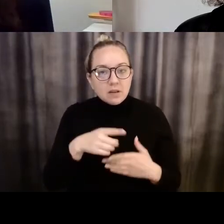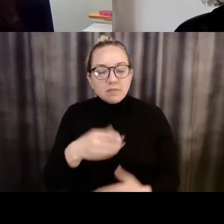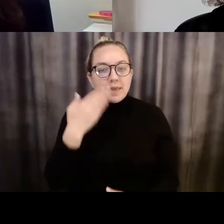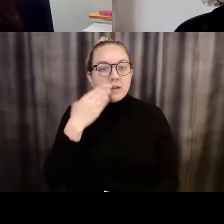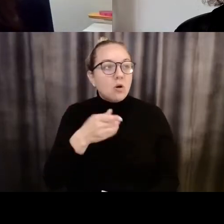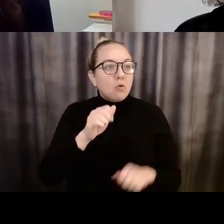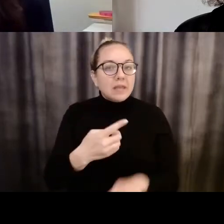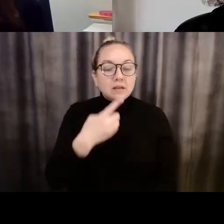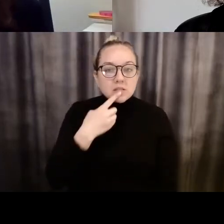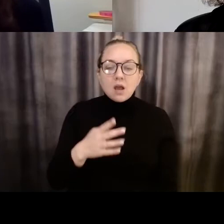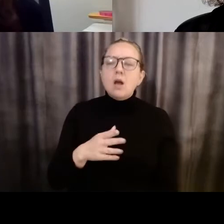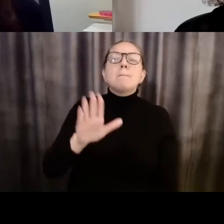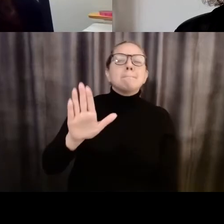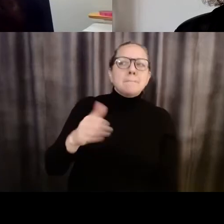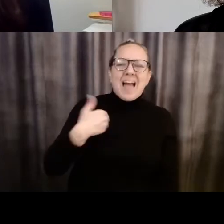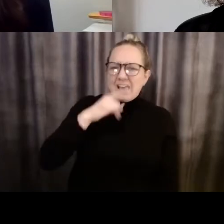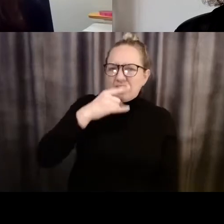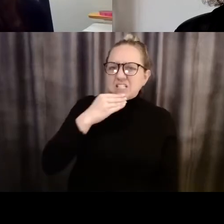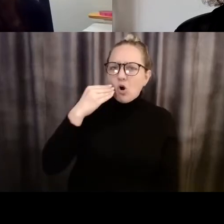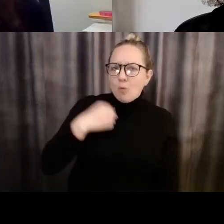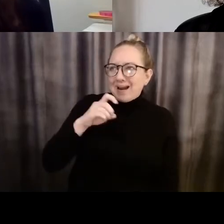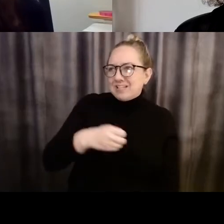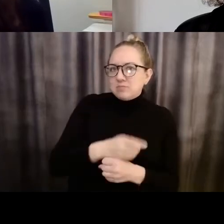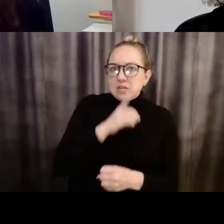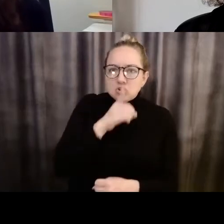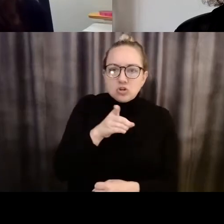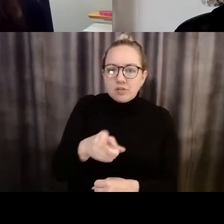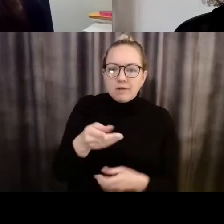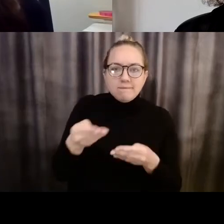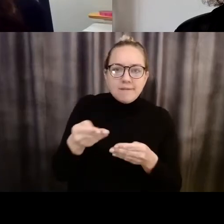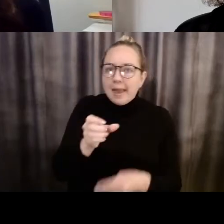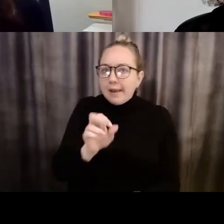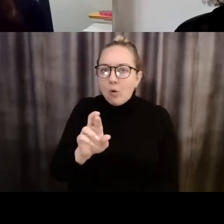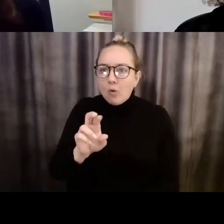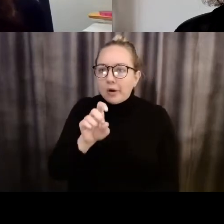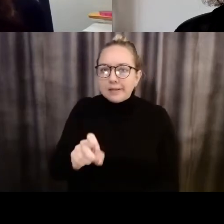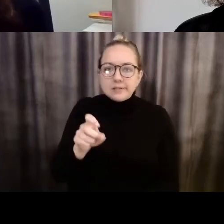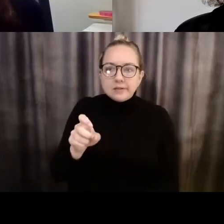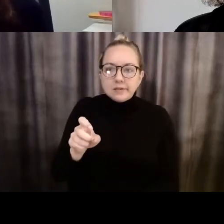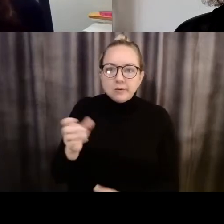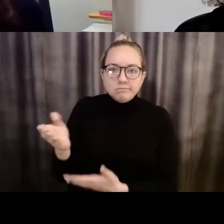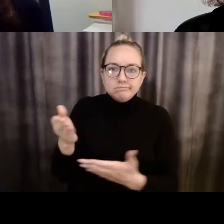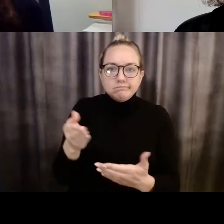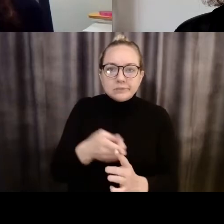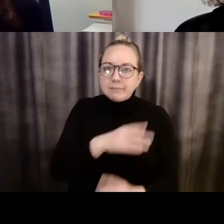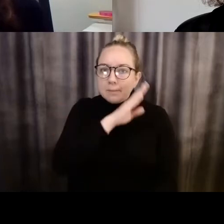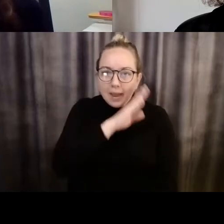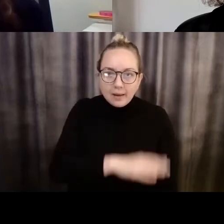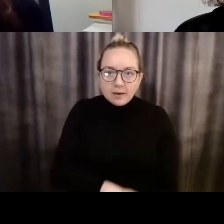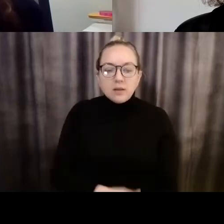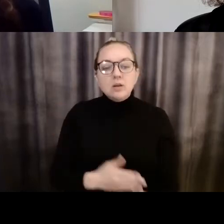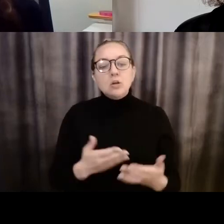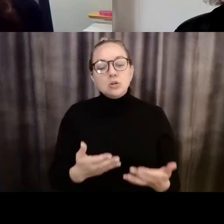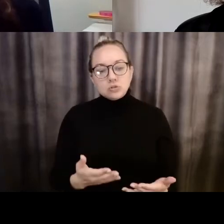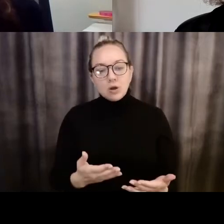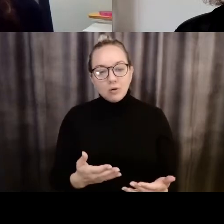kids at home, I need to feed them, or I need to put them down for a nap. I'm also very lucky to have a leadership team that is like at least